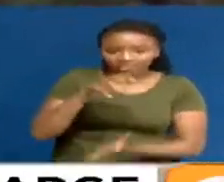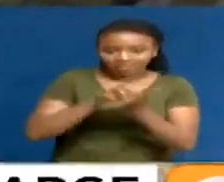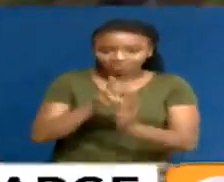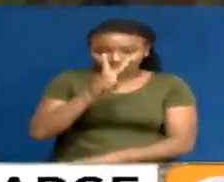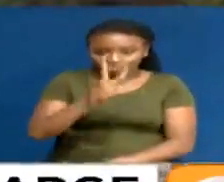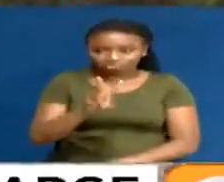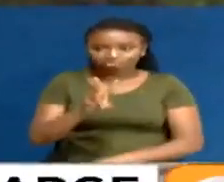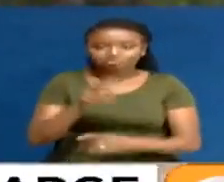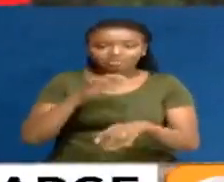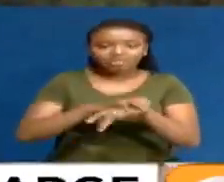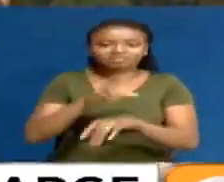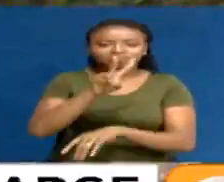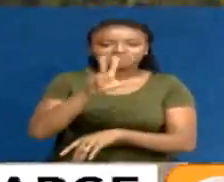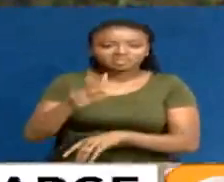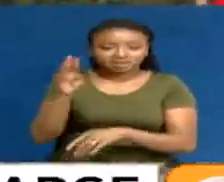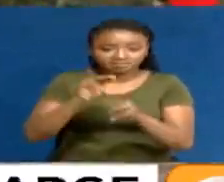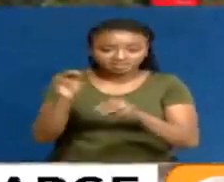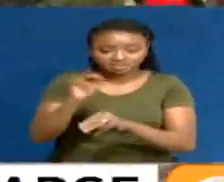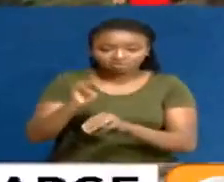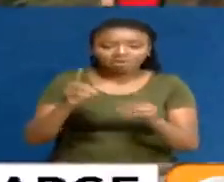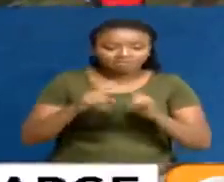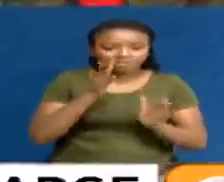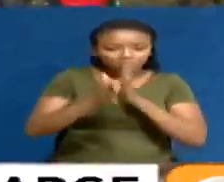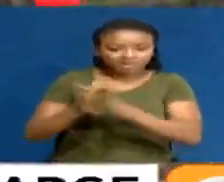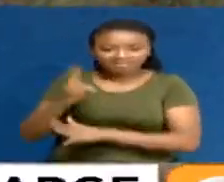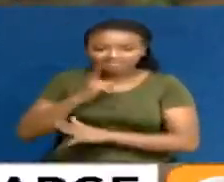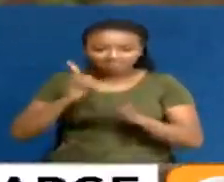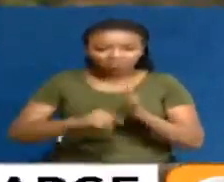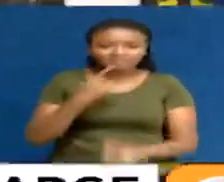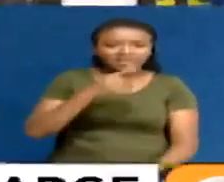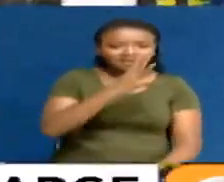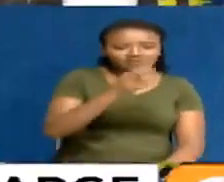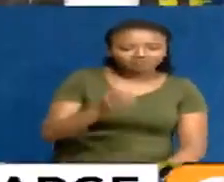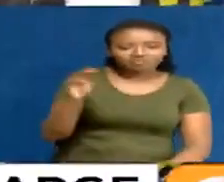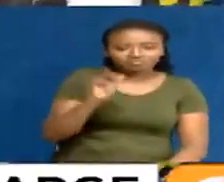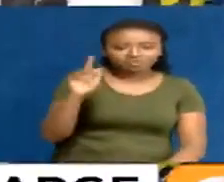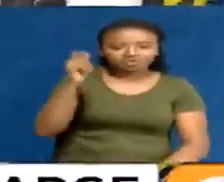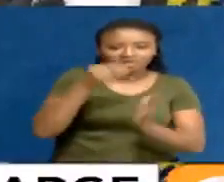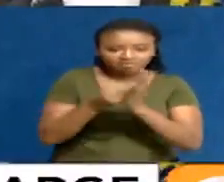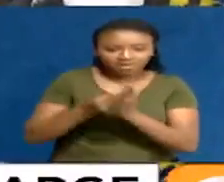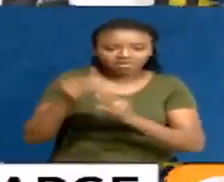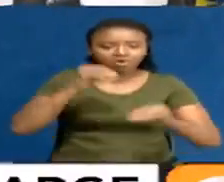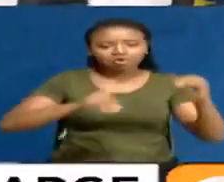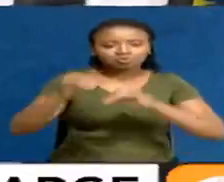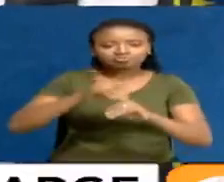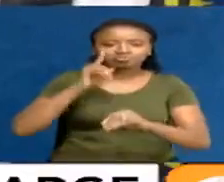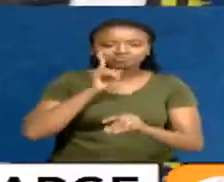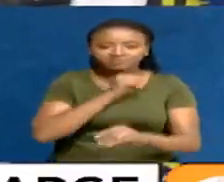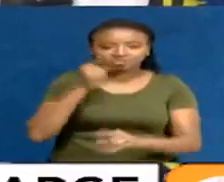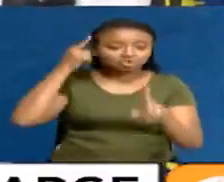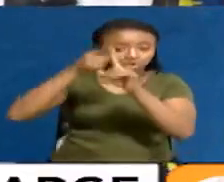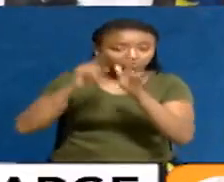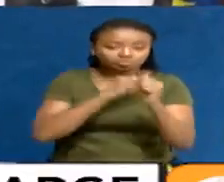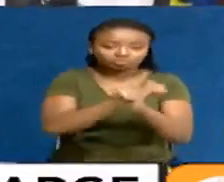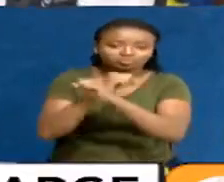second, raising 23 million Kenya shillings. According to organizers, 140 million Kenya shillings was raised for conservation